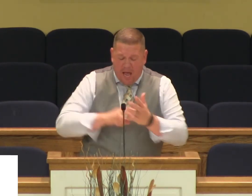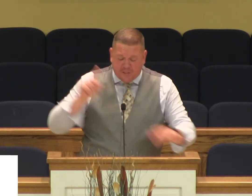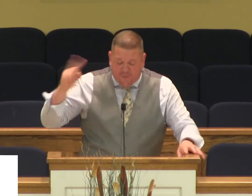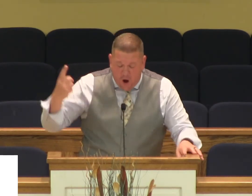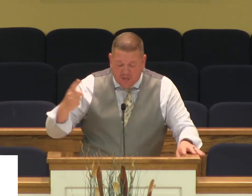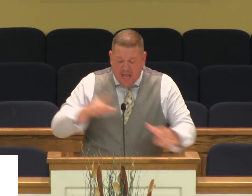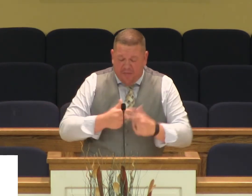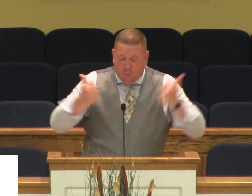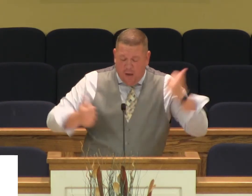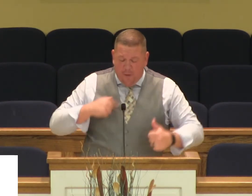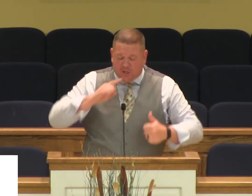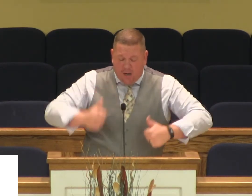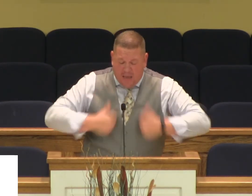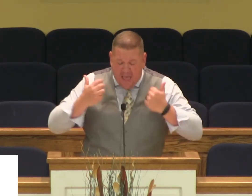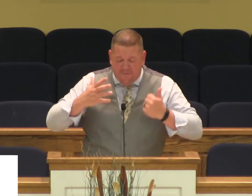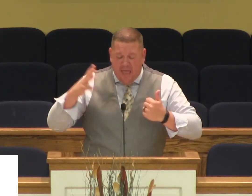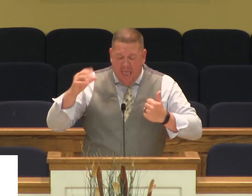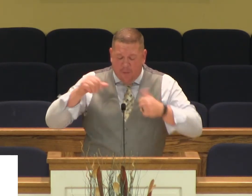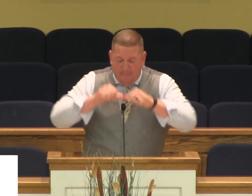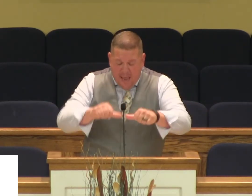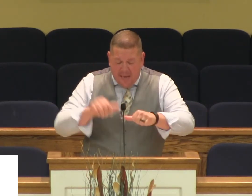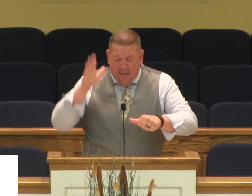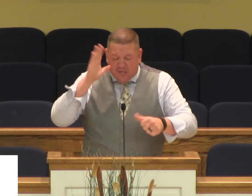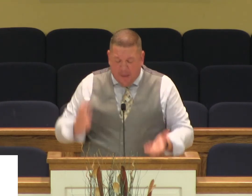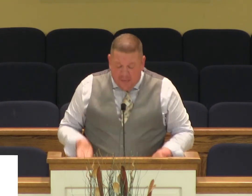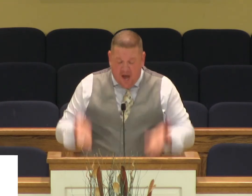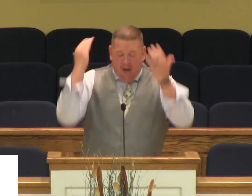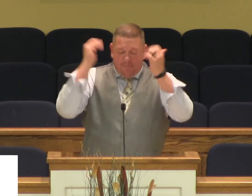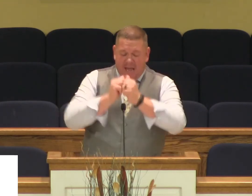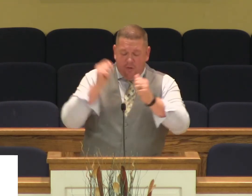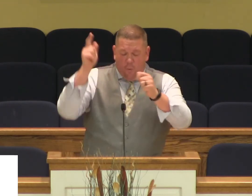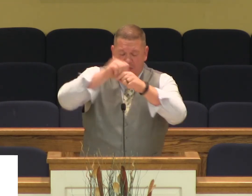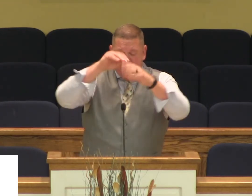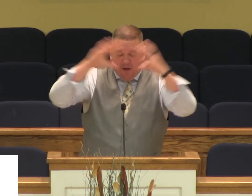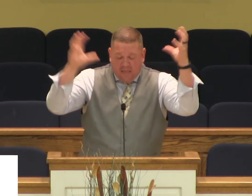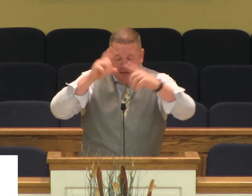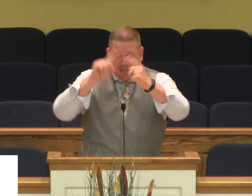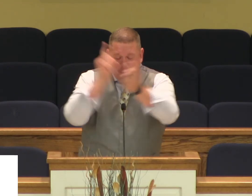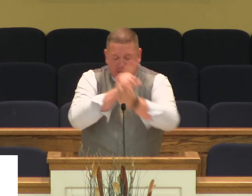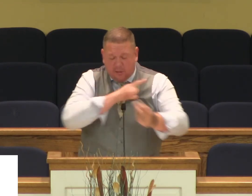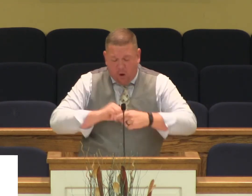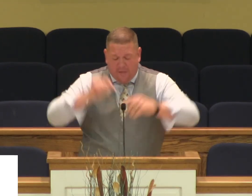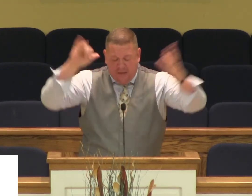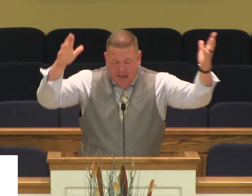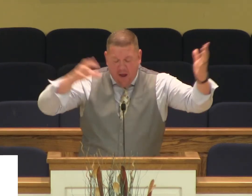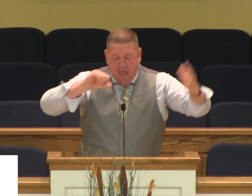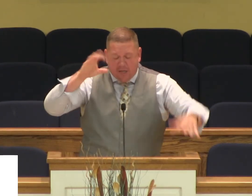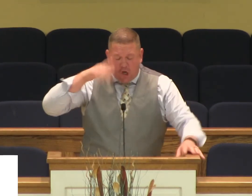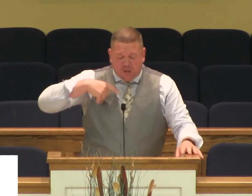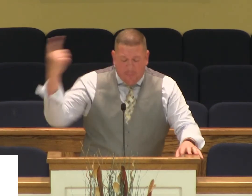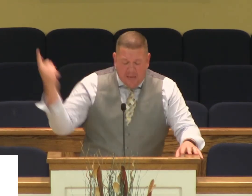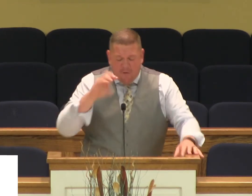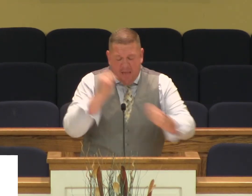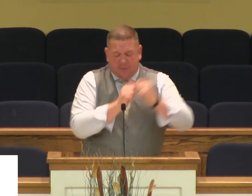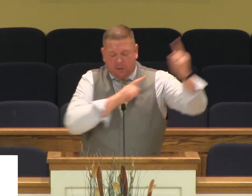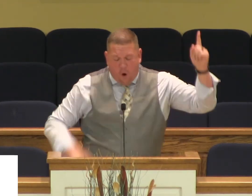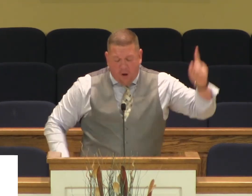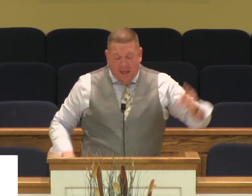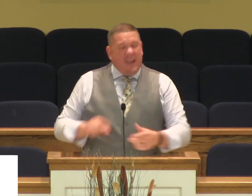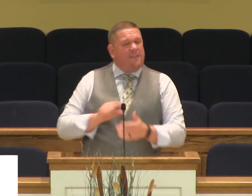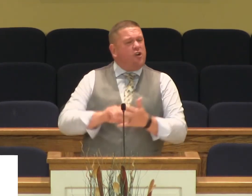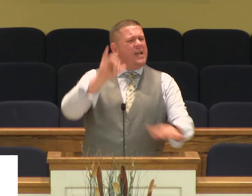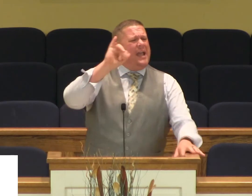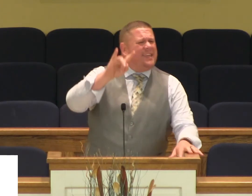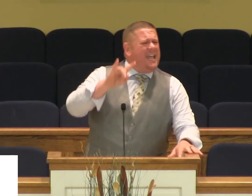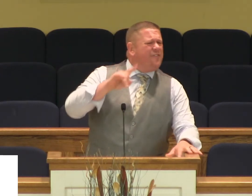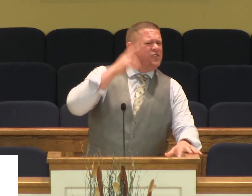shall rise first. Then we which are alive and remain shall be caught up together with them in the clouds to meet the Lord in the air. And so shall we ever be with the Lord.